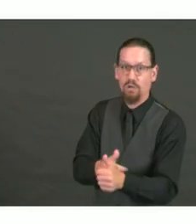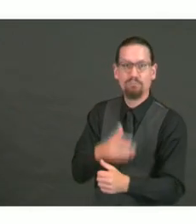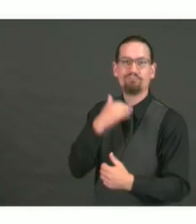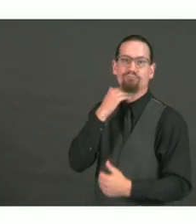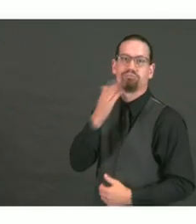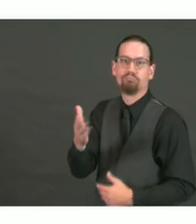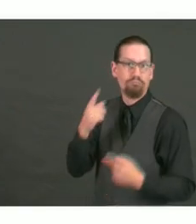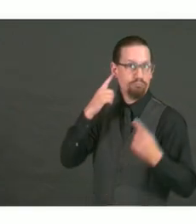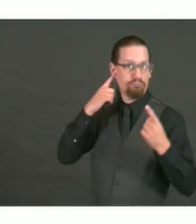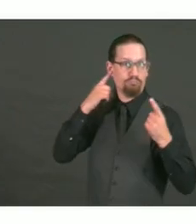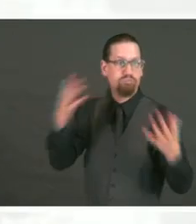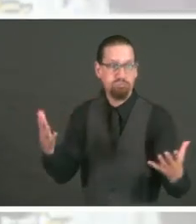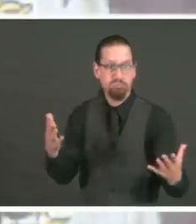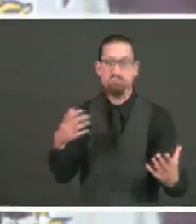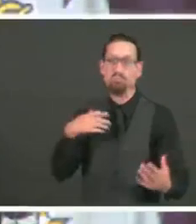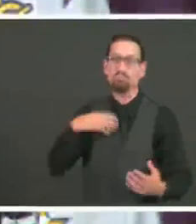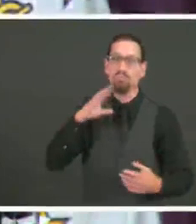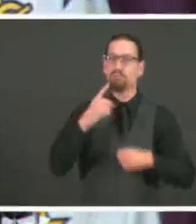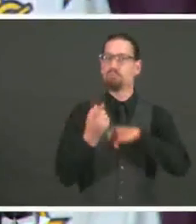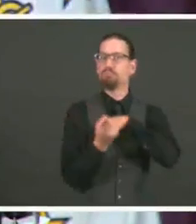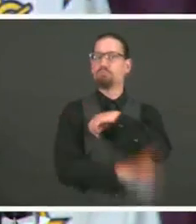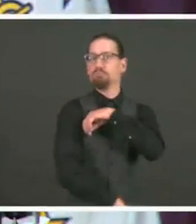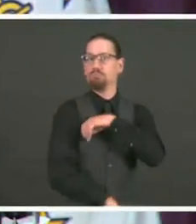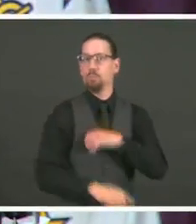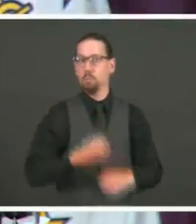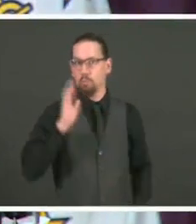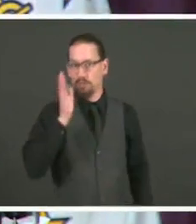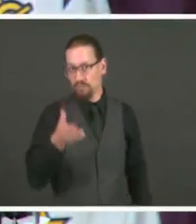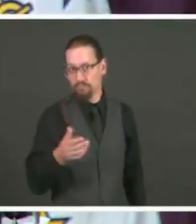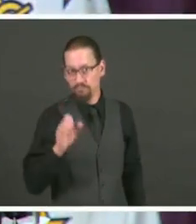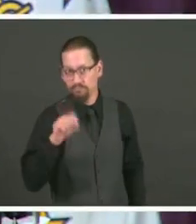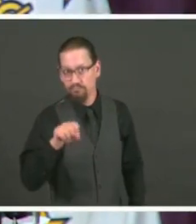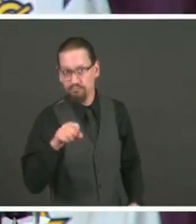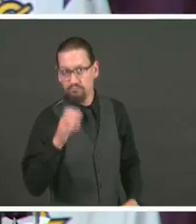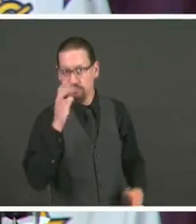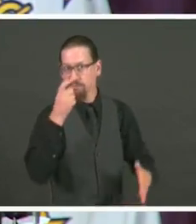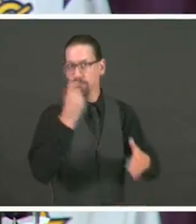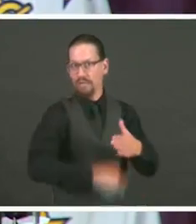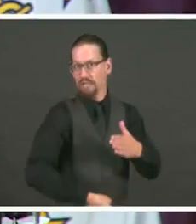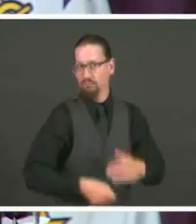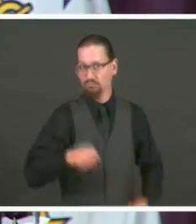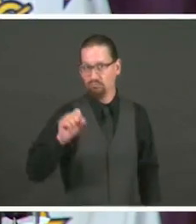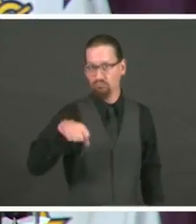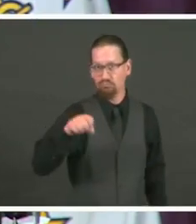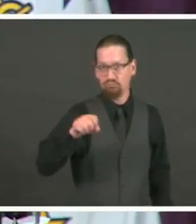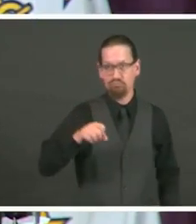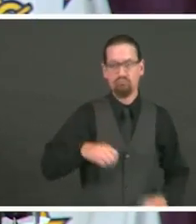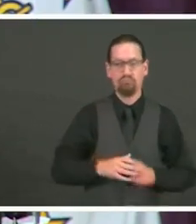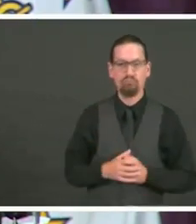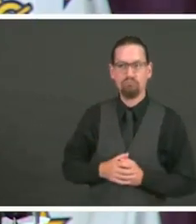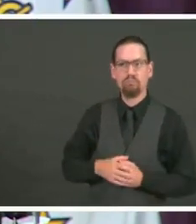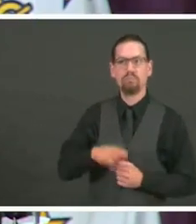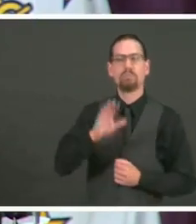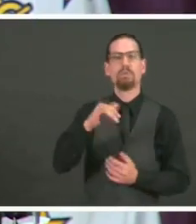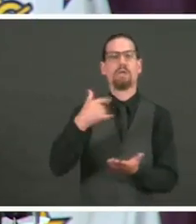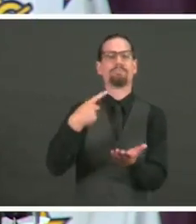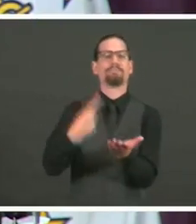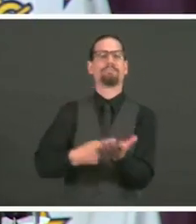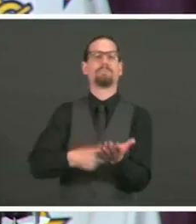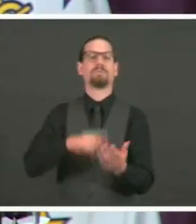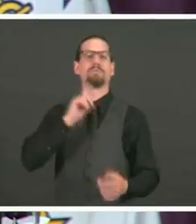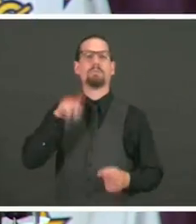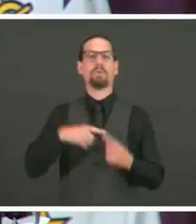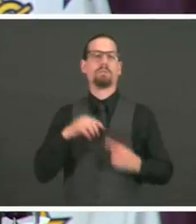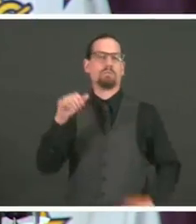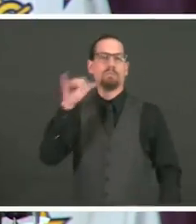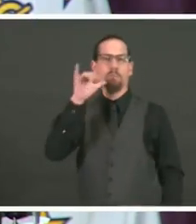I want to talk for a minute about bars. I've been up here week after week after week talking about bars. As we continue